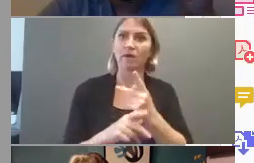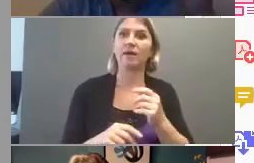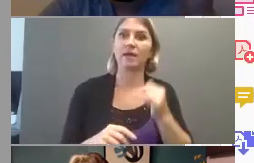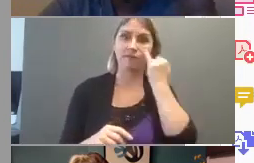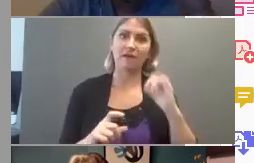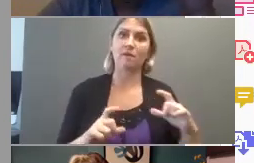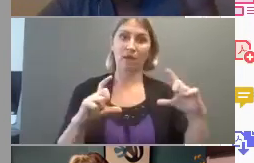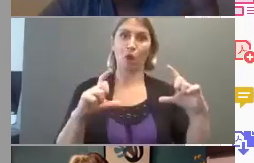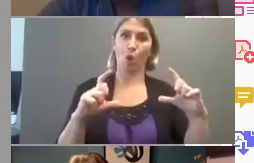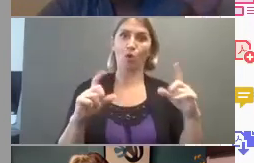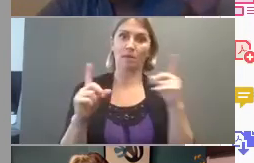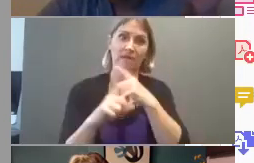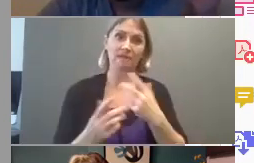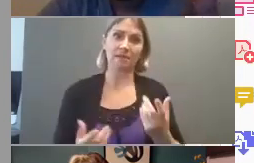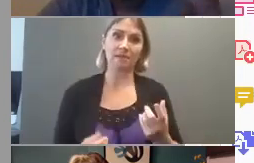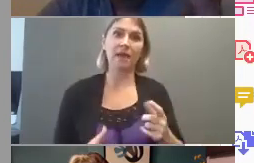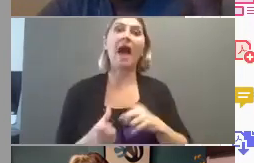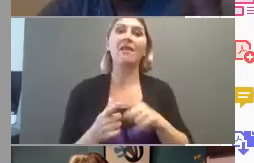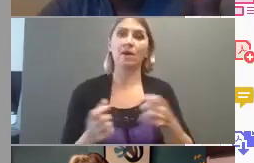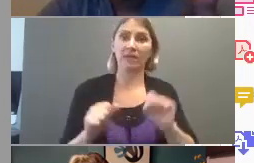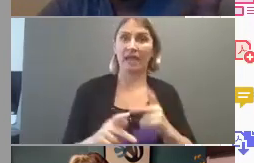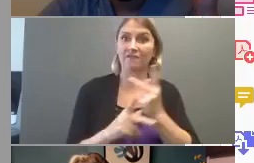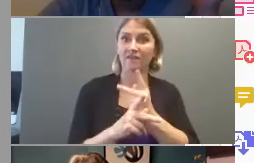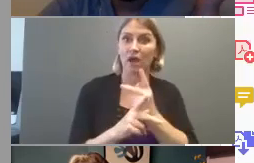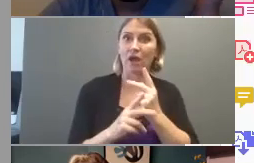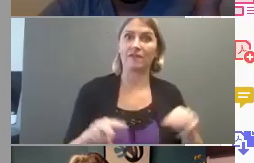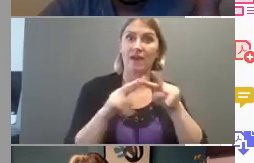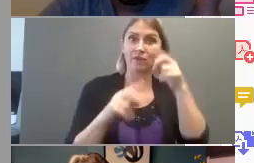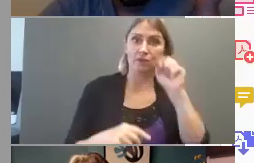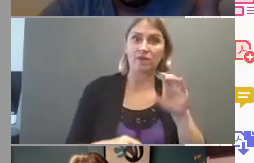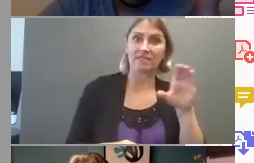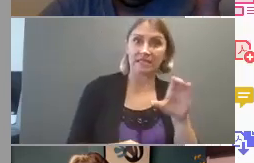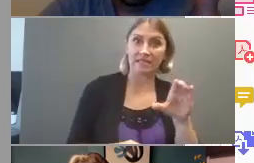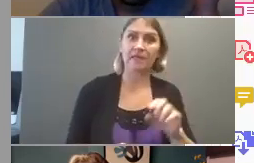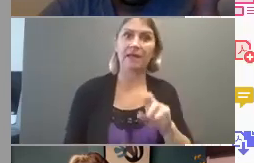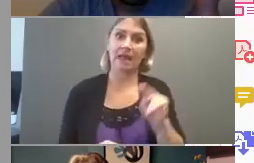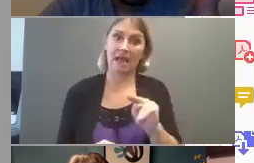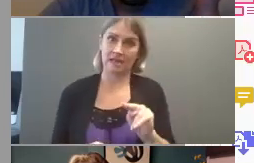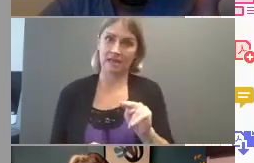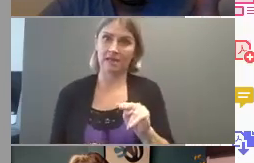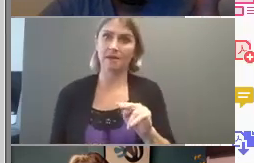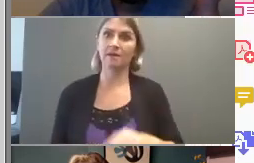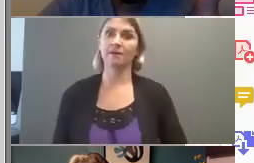O complexity or not. And then we can figure out the values for C and N0.